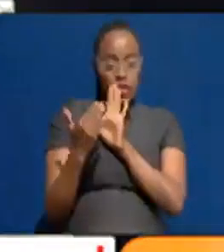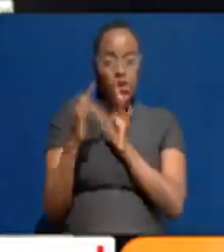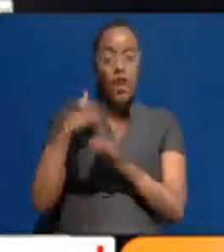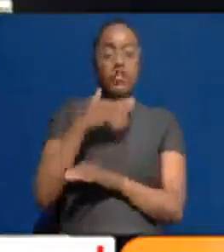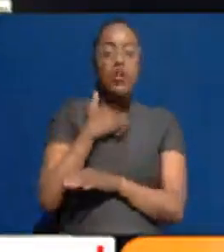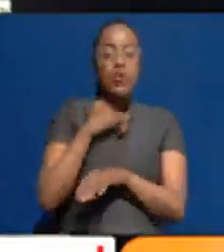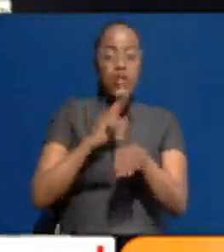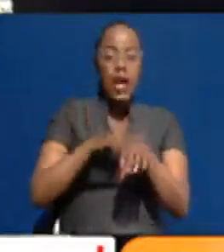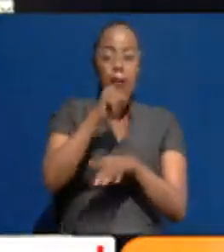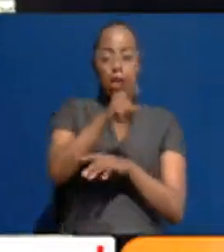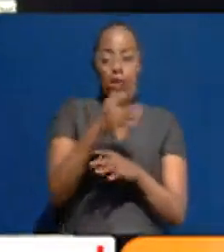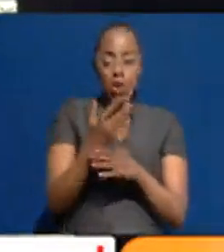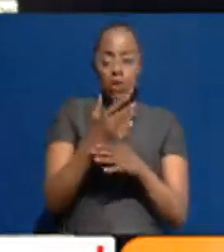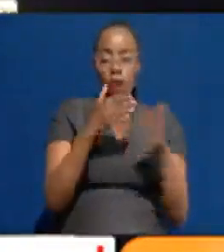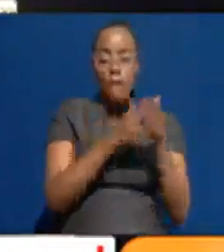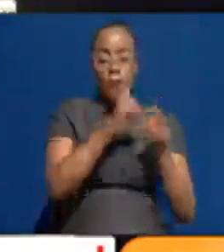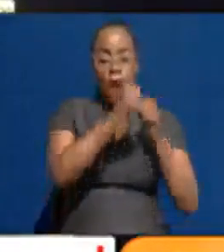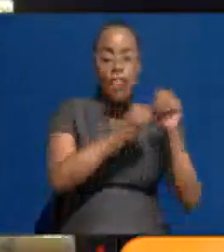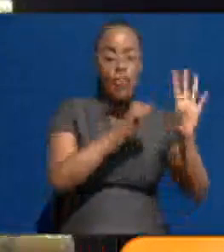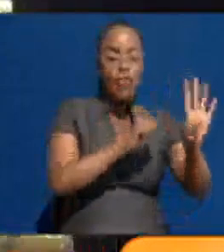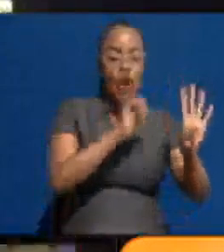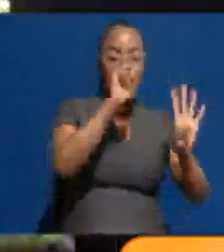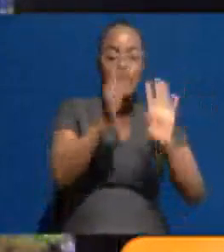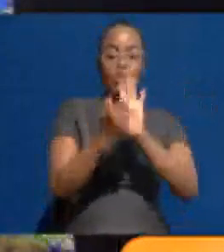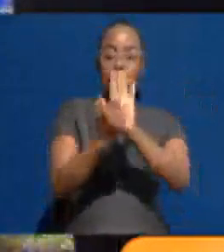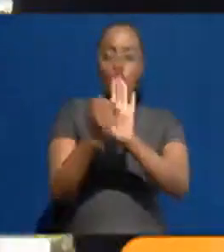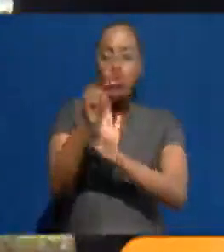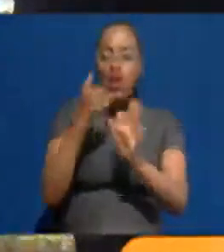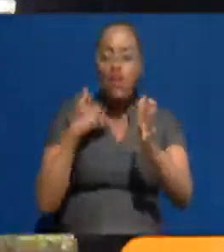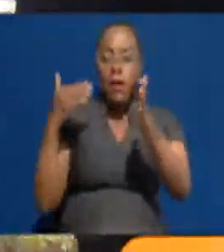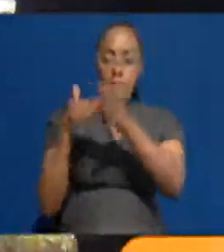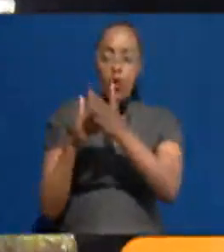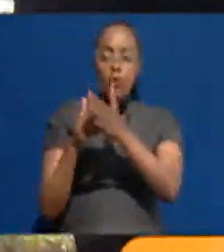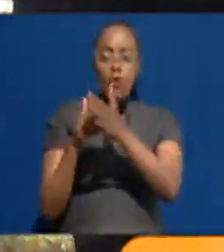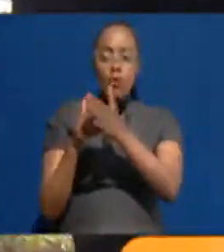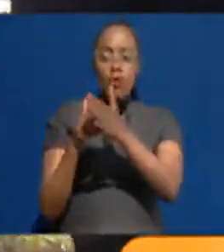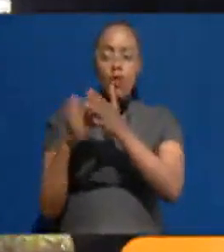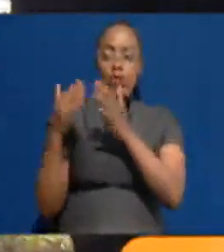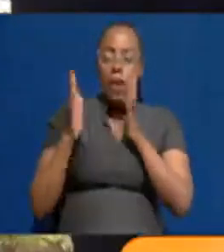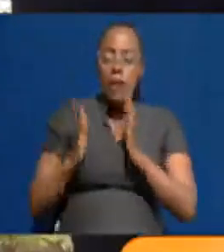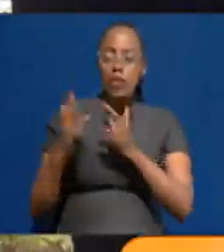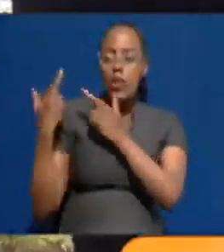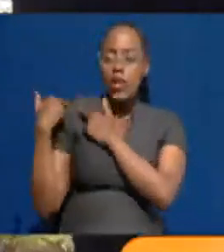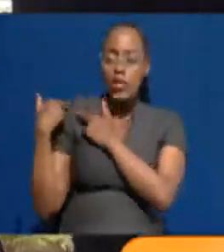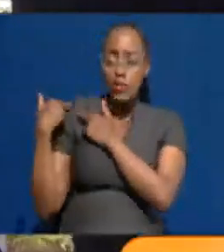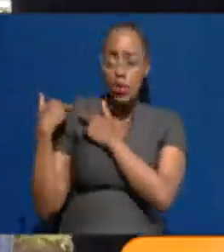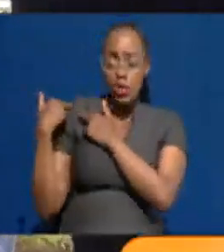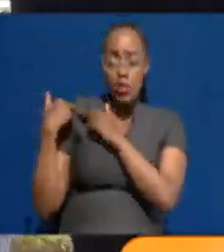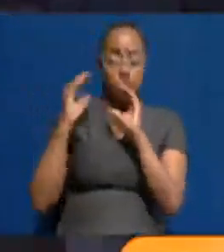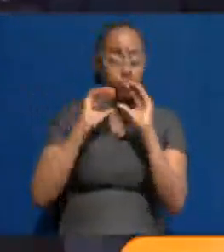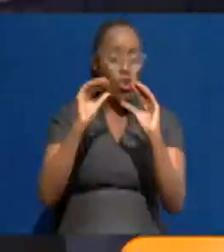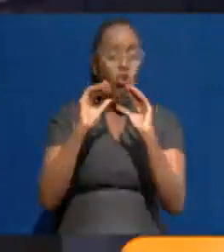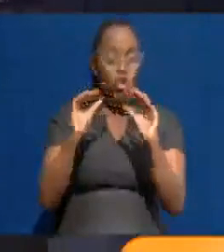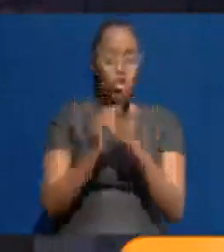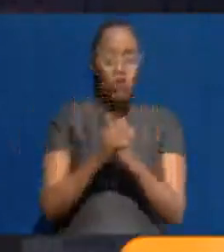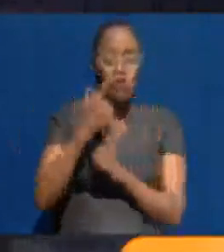want Azilo na ban athletes waine. Can you also show us that you have banned the responsible coaches?